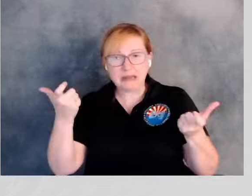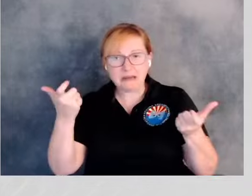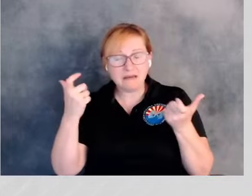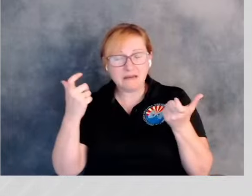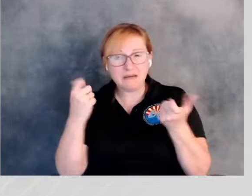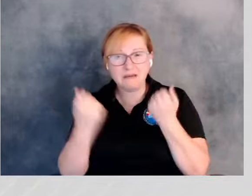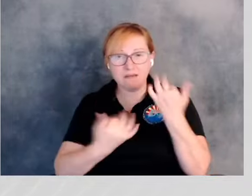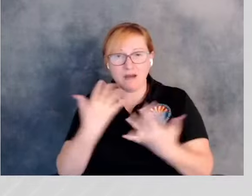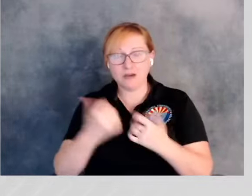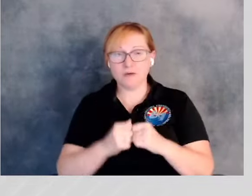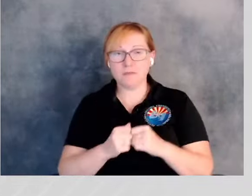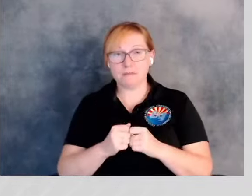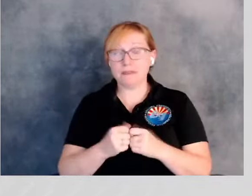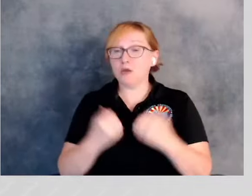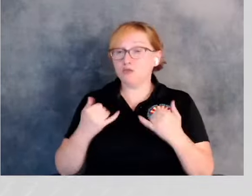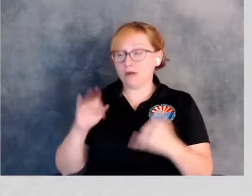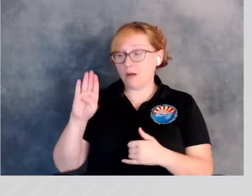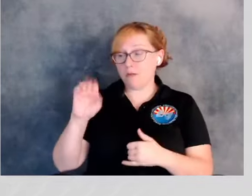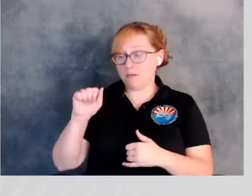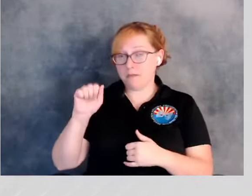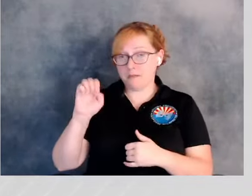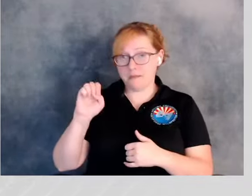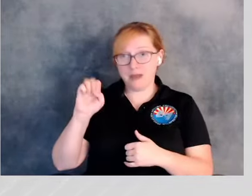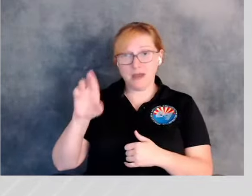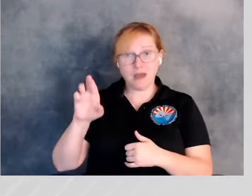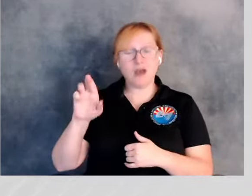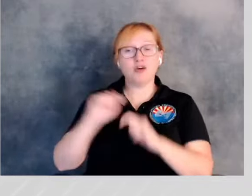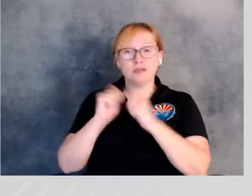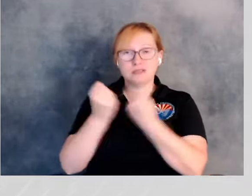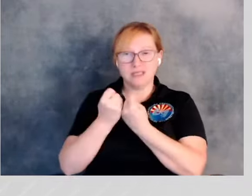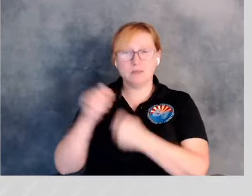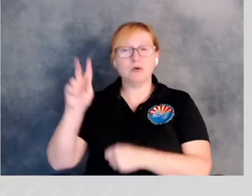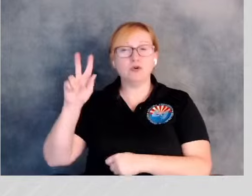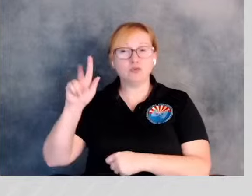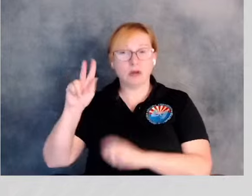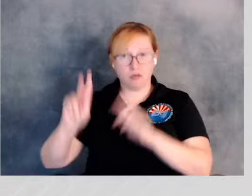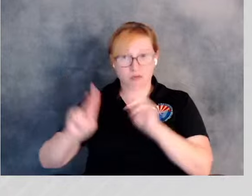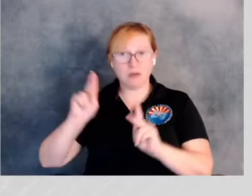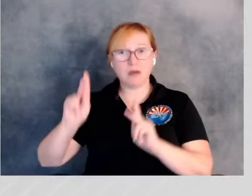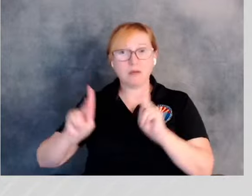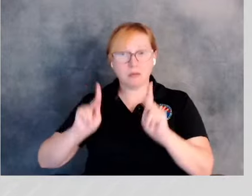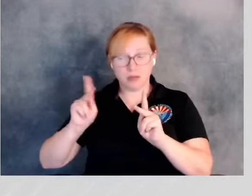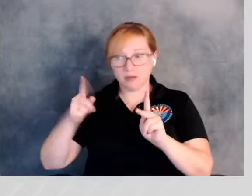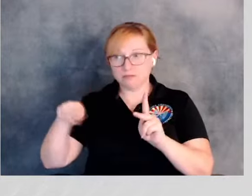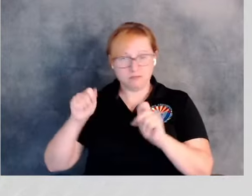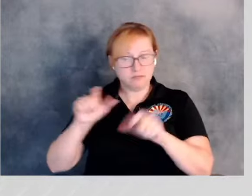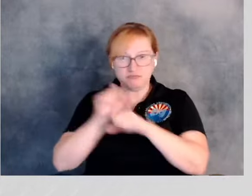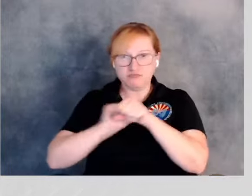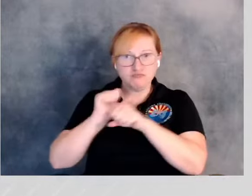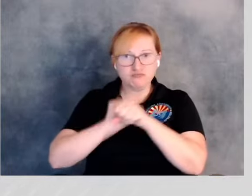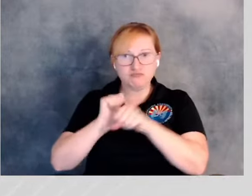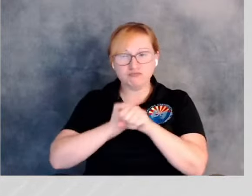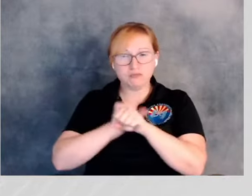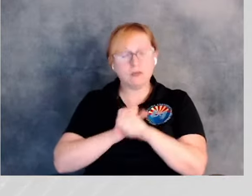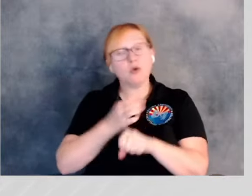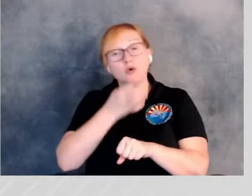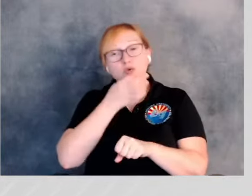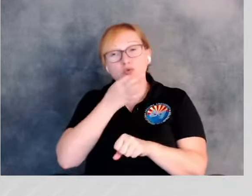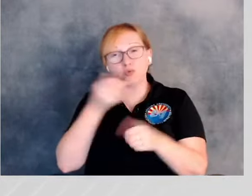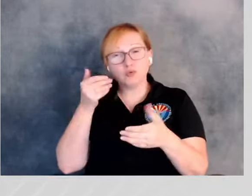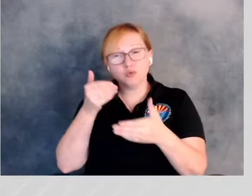are still active, but in the next few days, we will start to see some of our resources demobilize as they finish up all of their reports